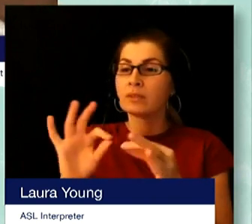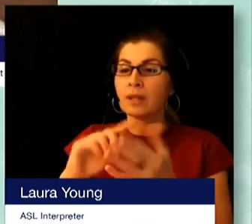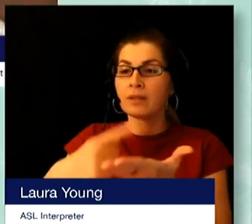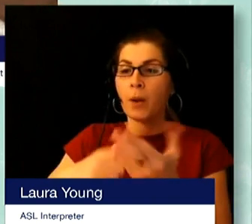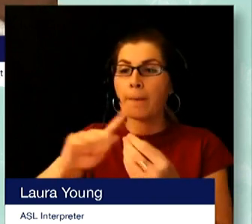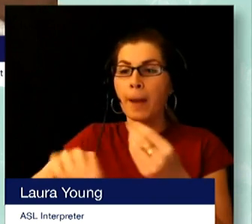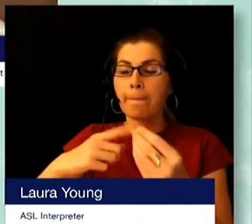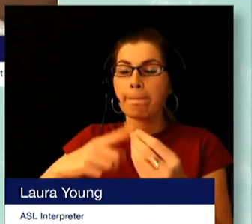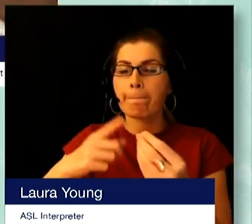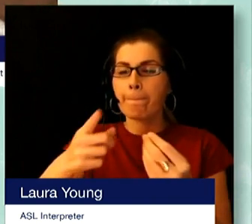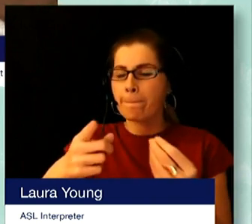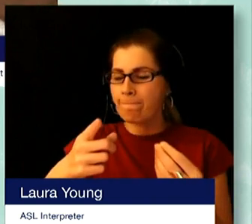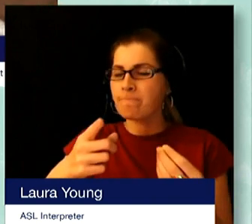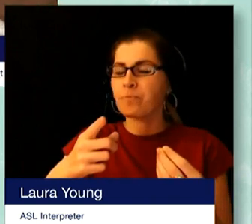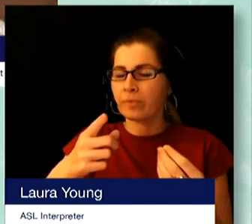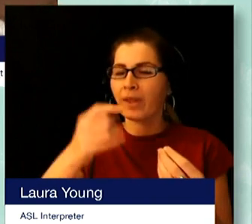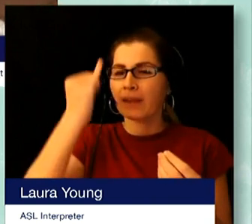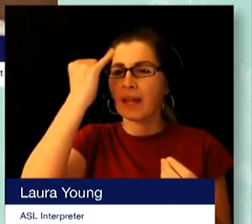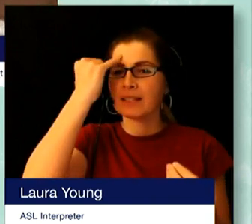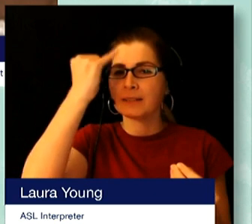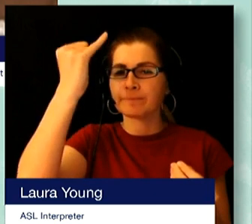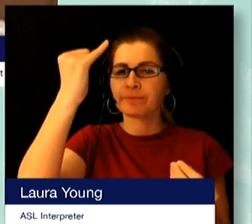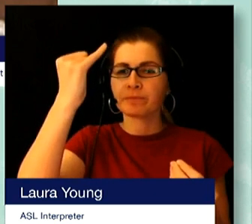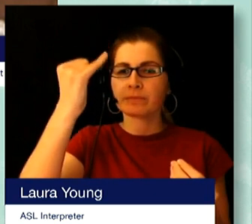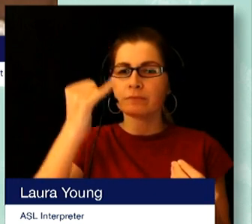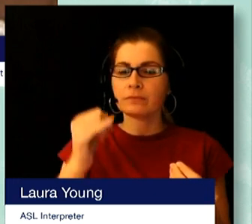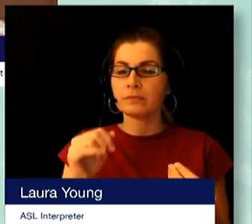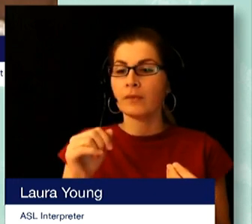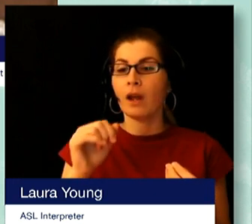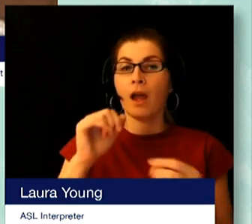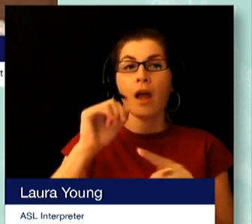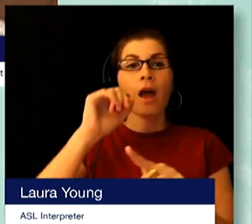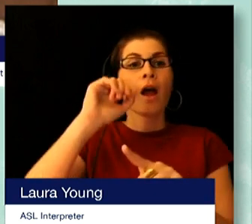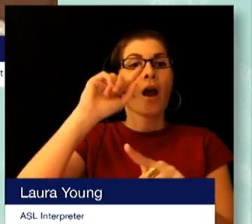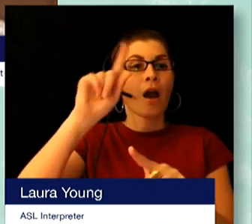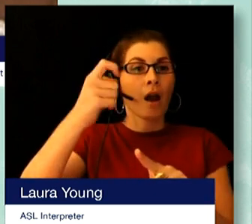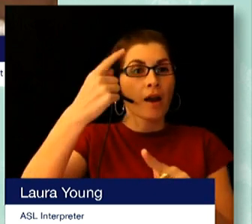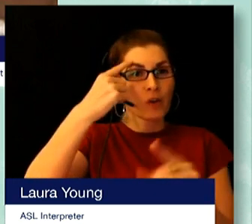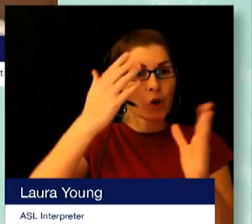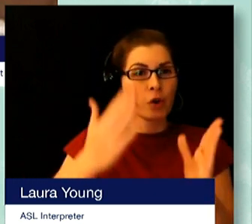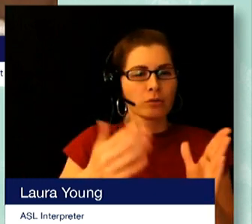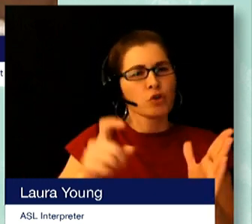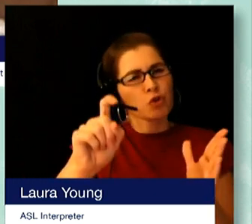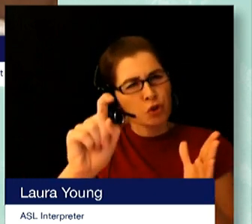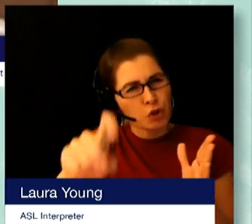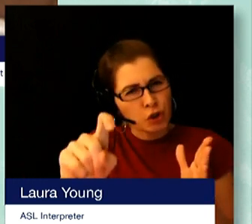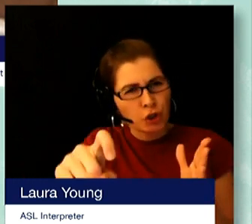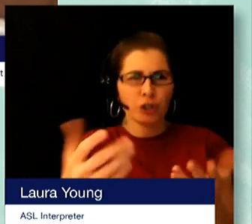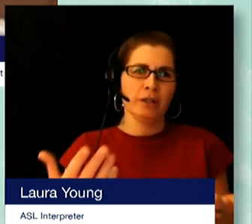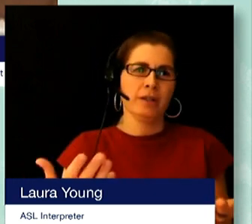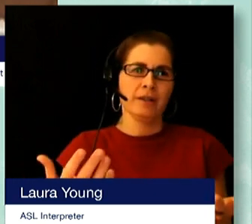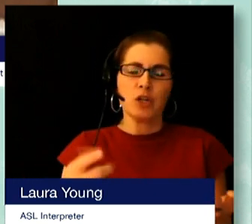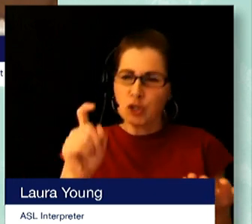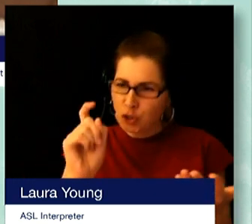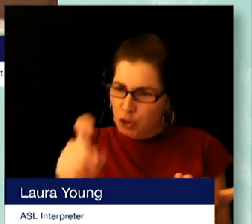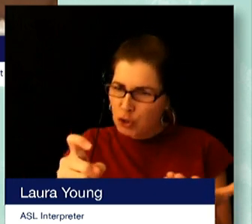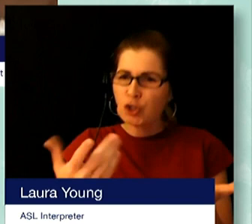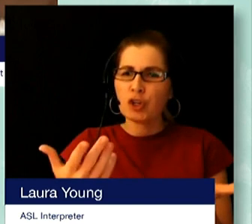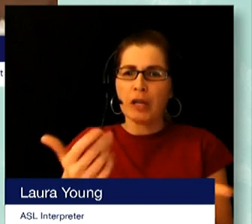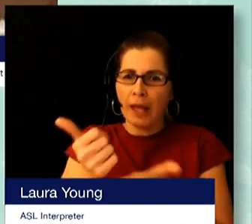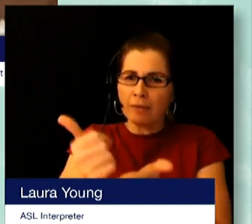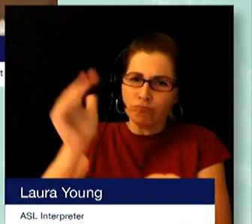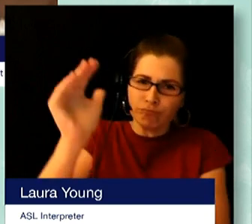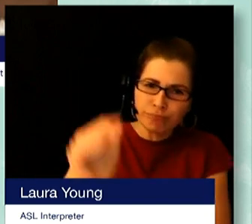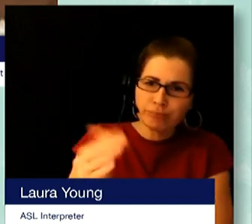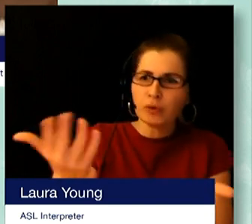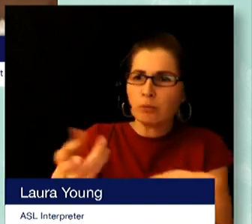that, you know, governors should be doing this. There is a need to do it. But also, you know, we